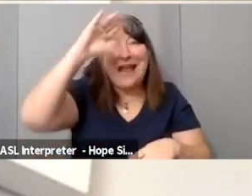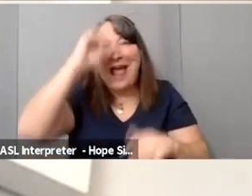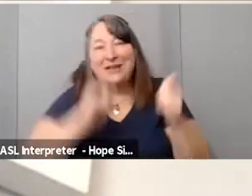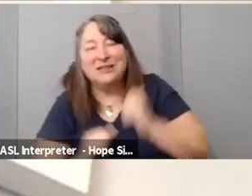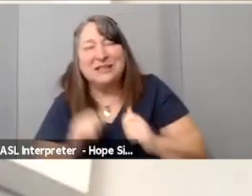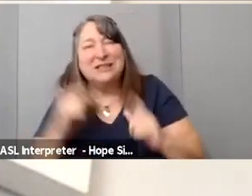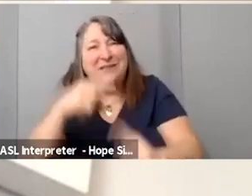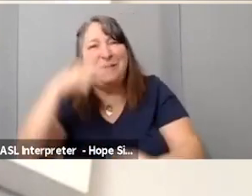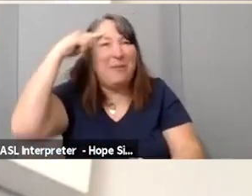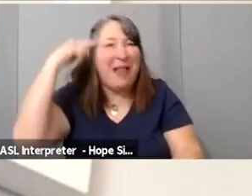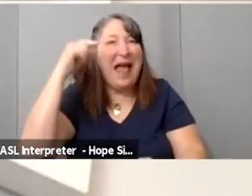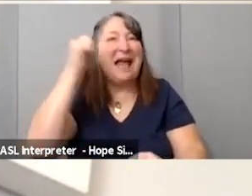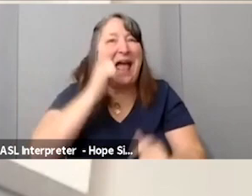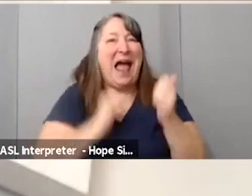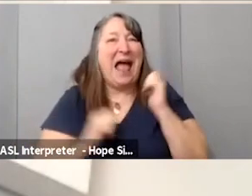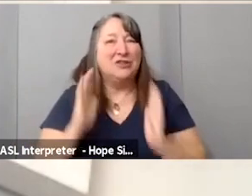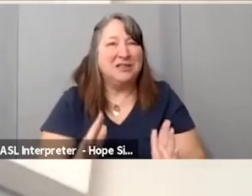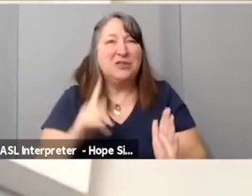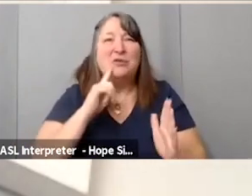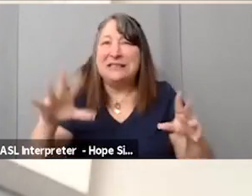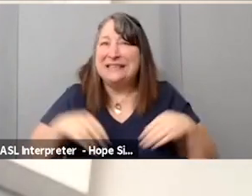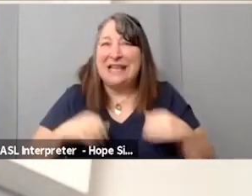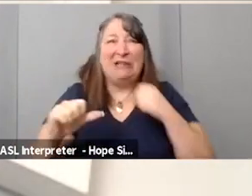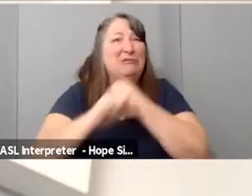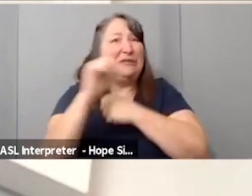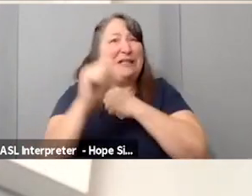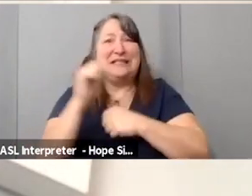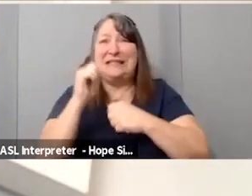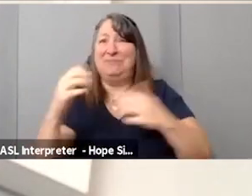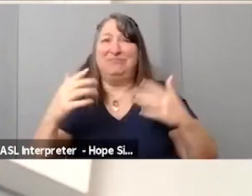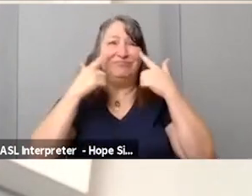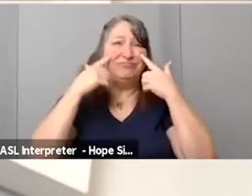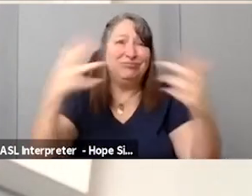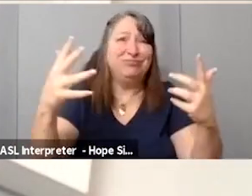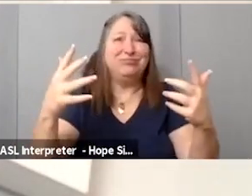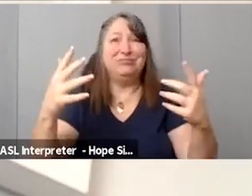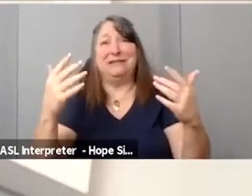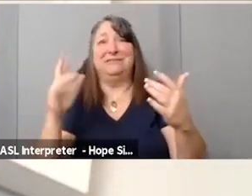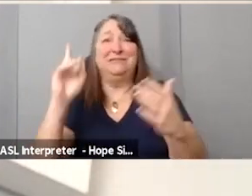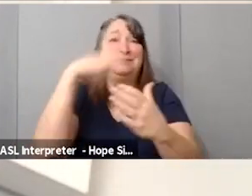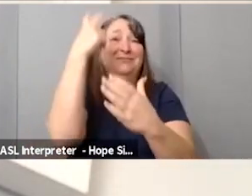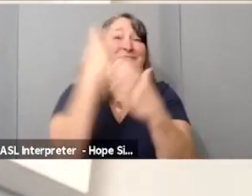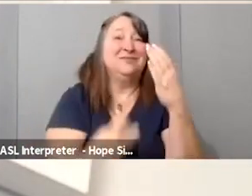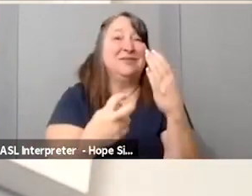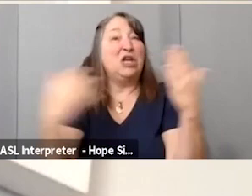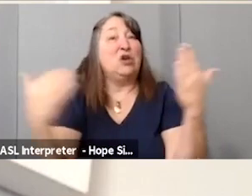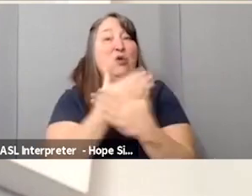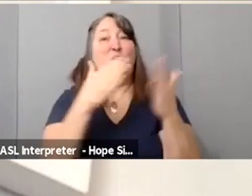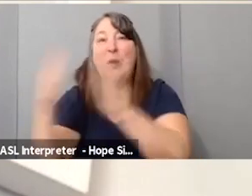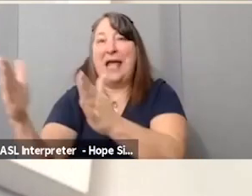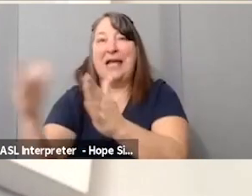to really take the risk and put themselves out there in ways in which that are not traditional anymore.